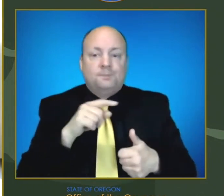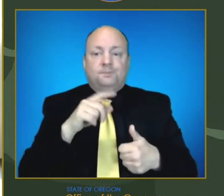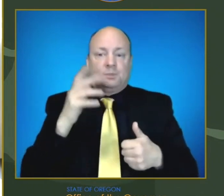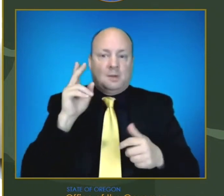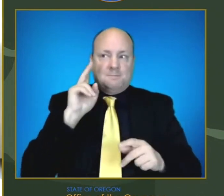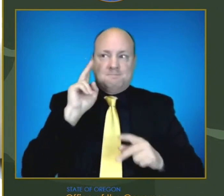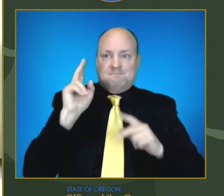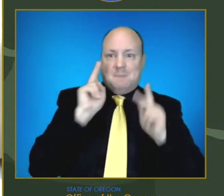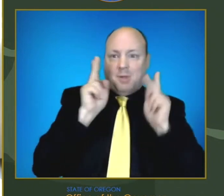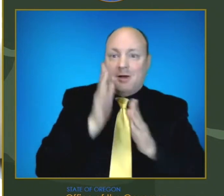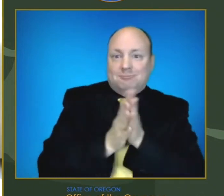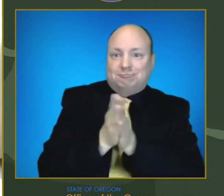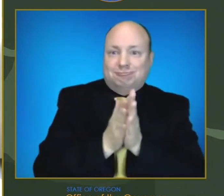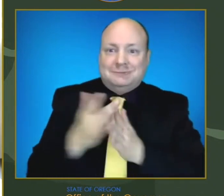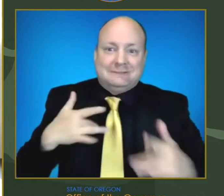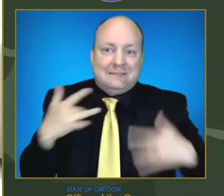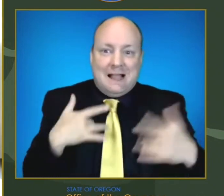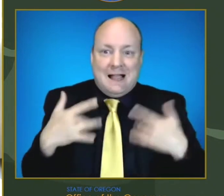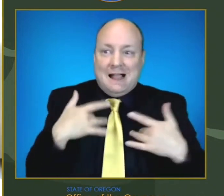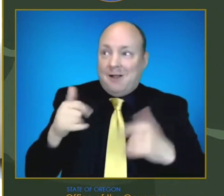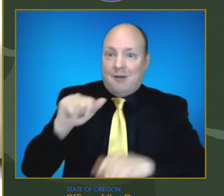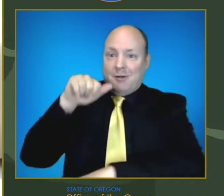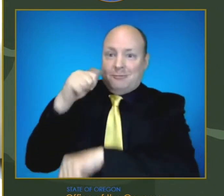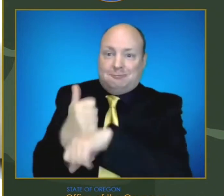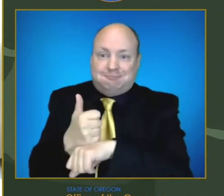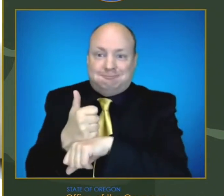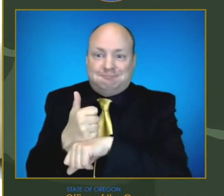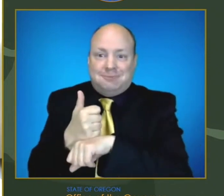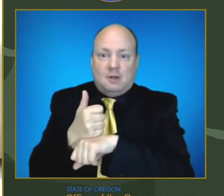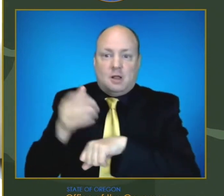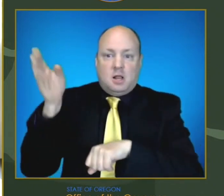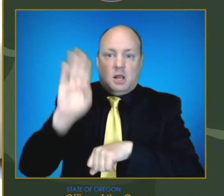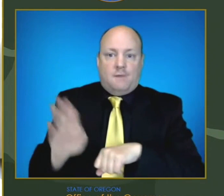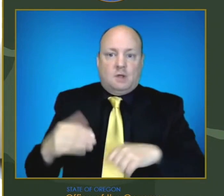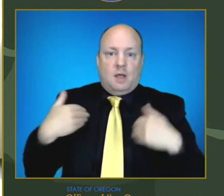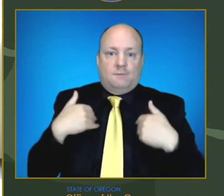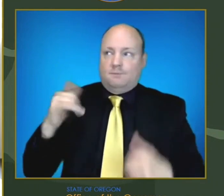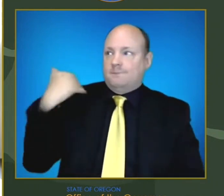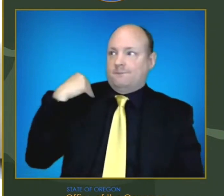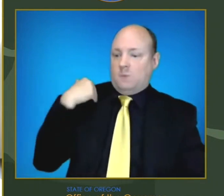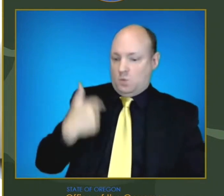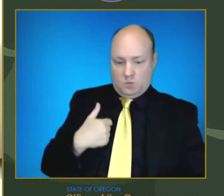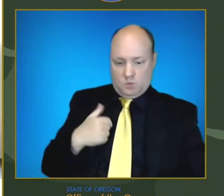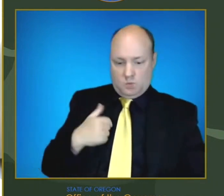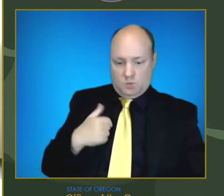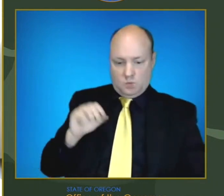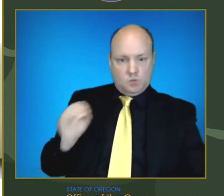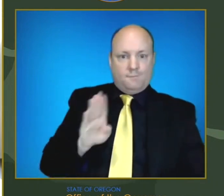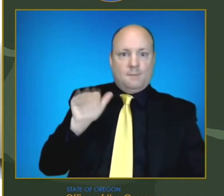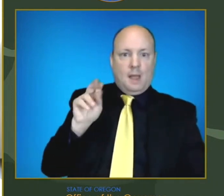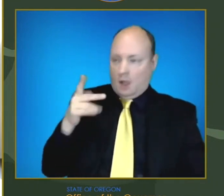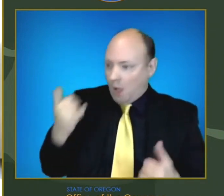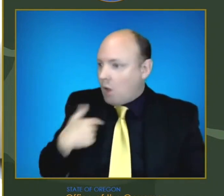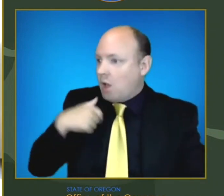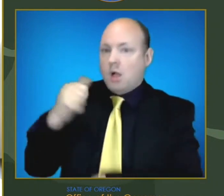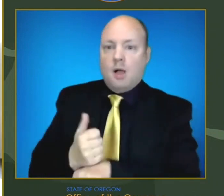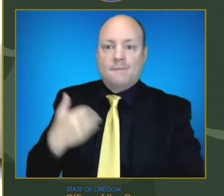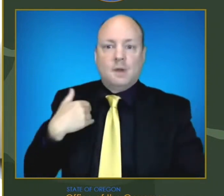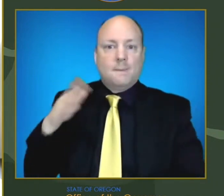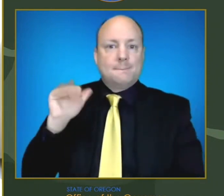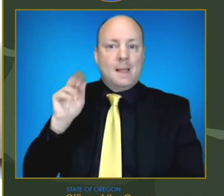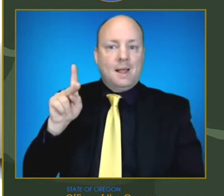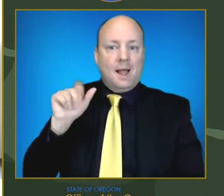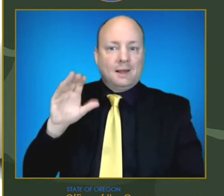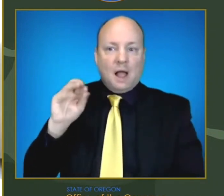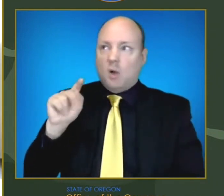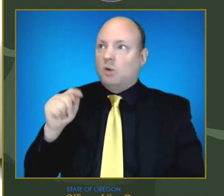them, were opened by people that would be prior described as unbanked. They had no banking relationship